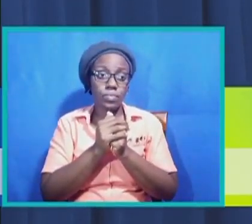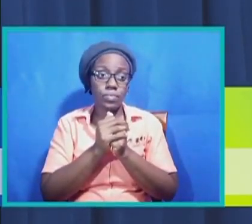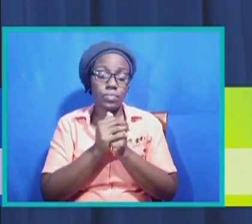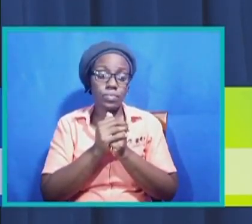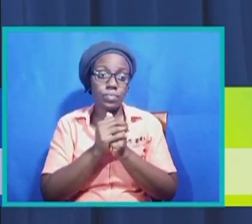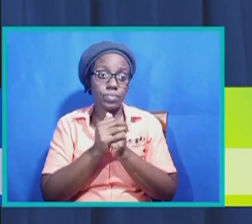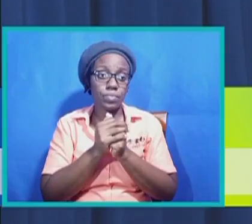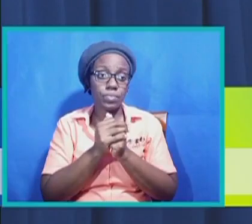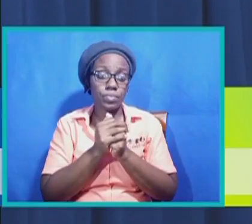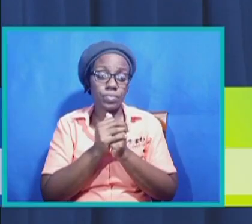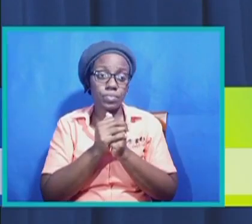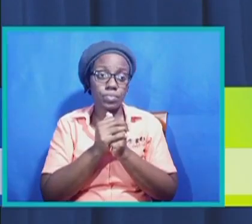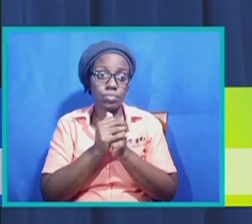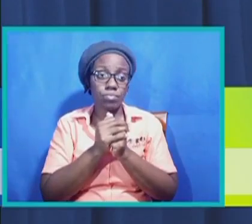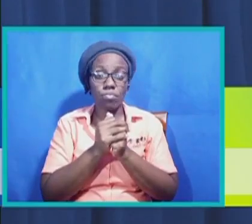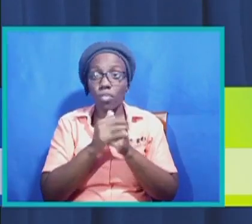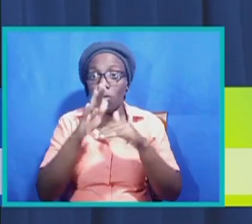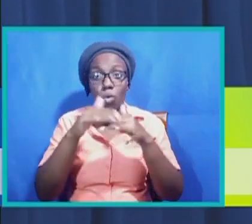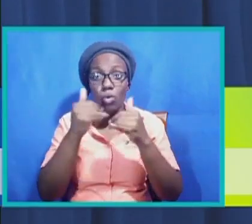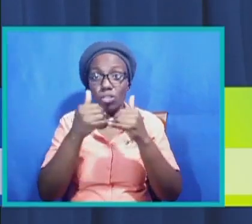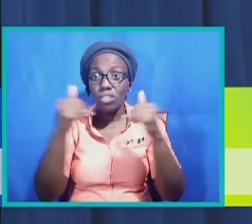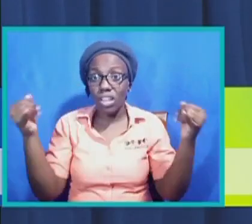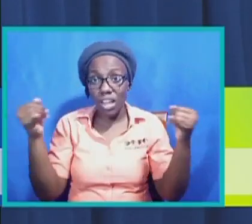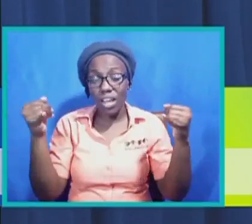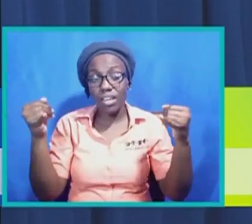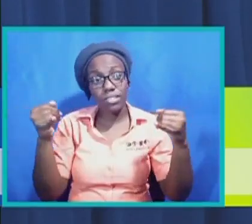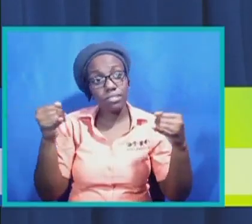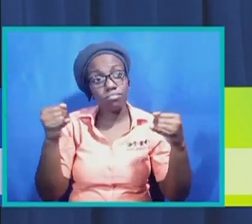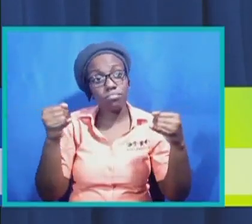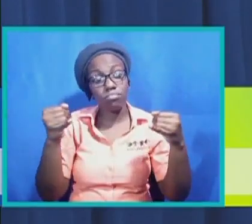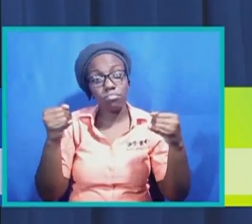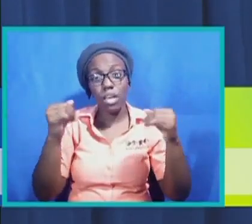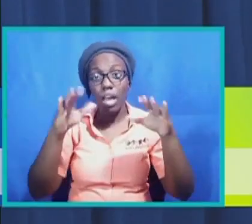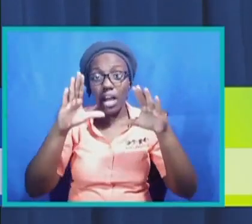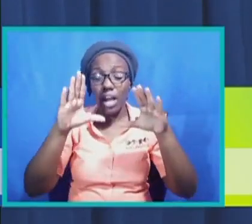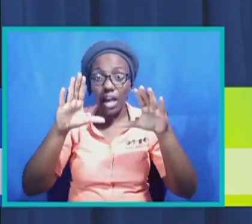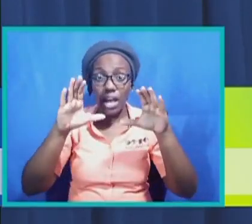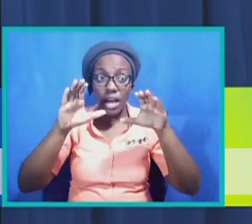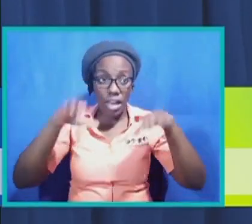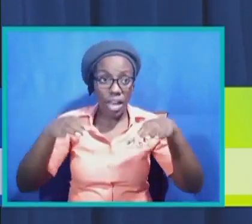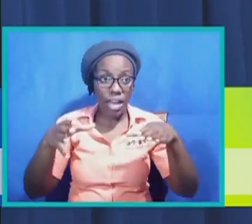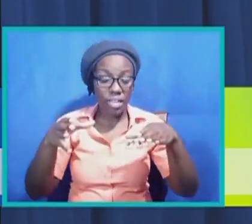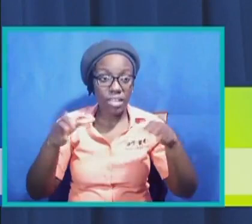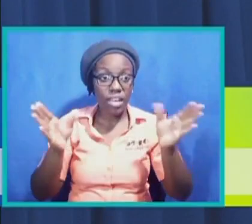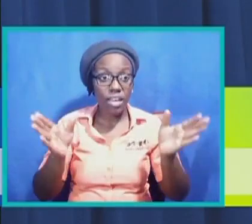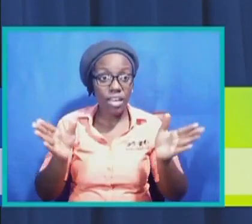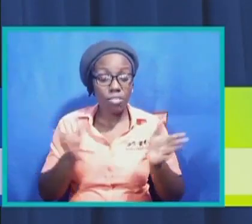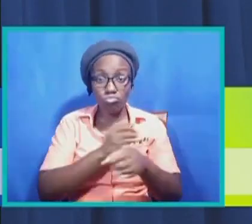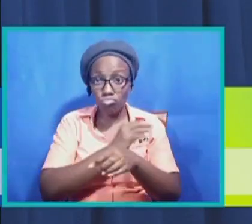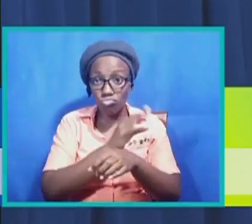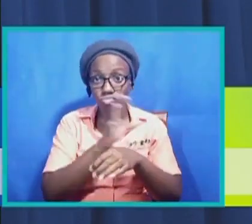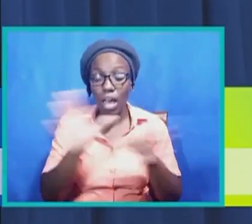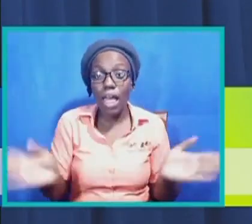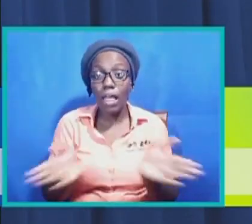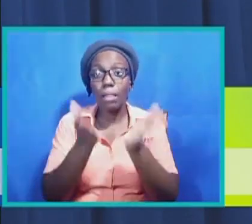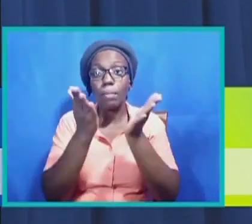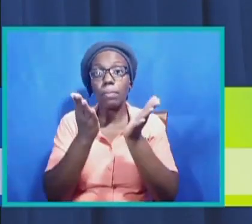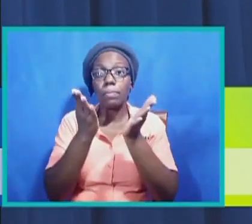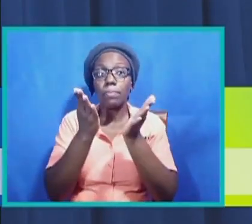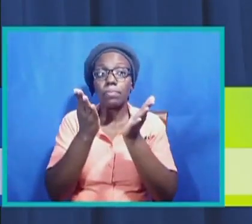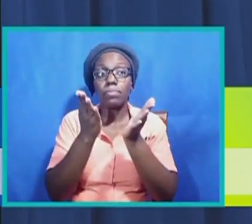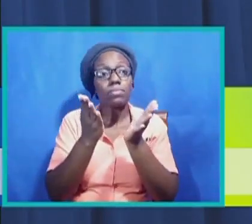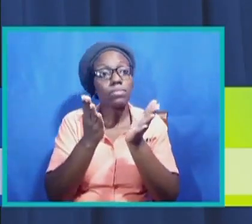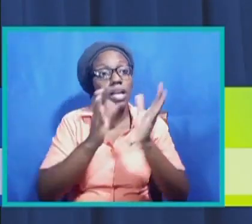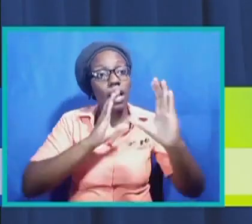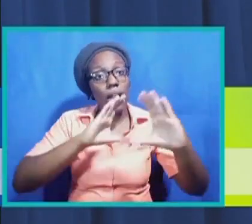the online platforms that can facilitate classroom interaction and student-teacher interaction. Those are things that